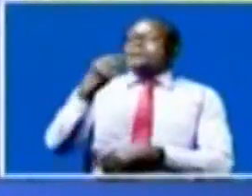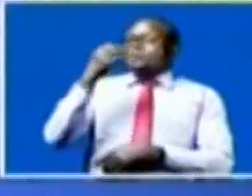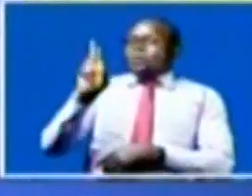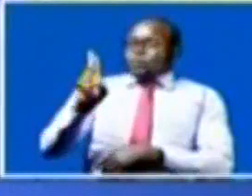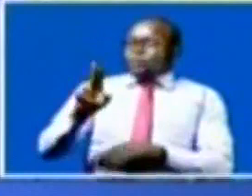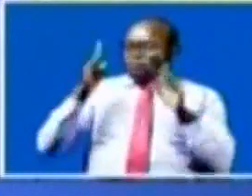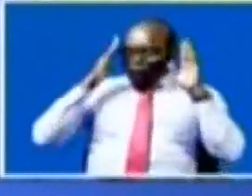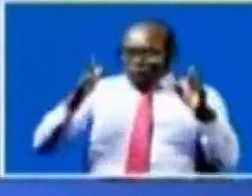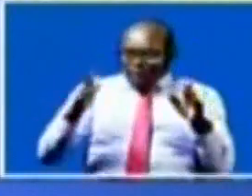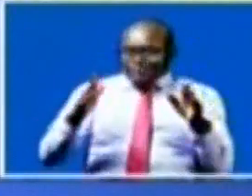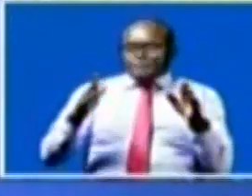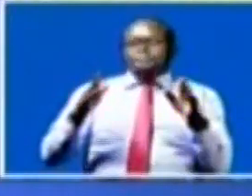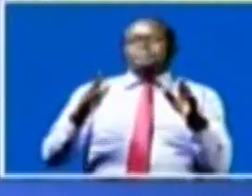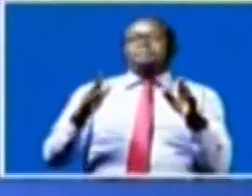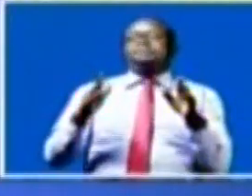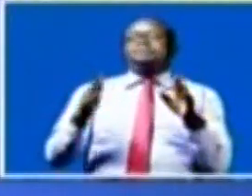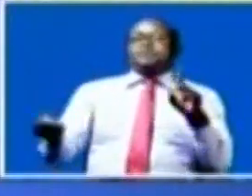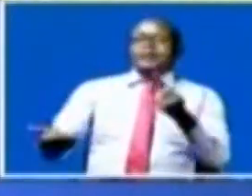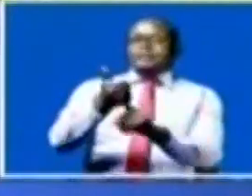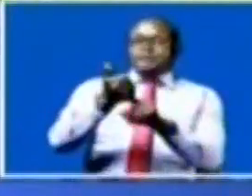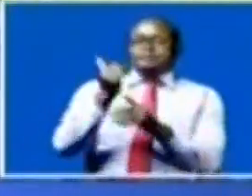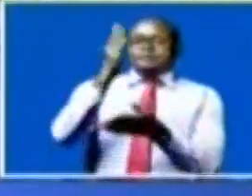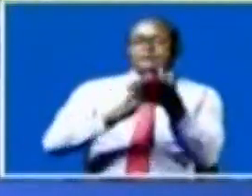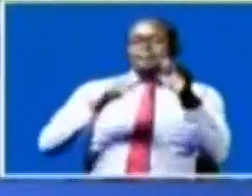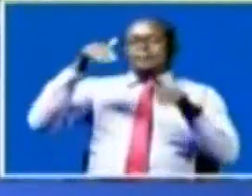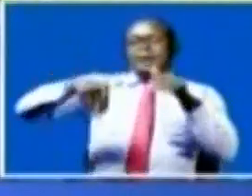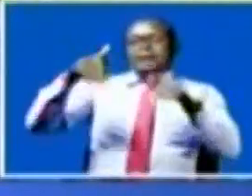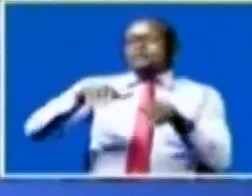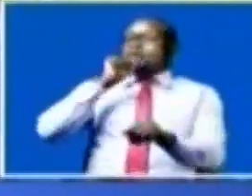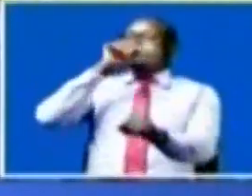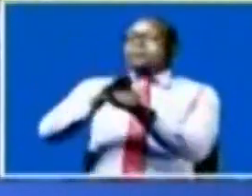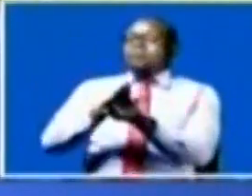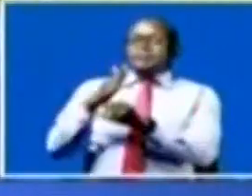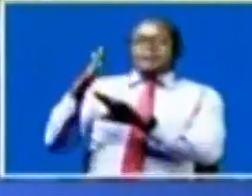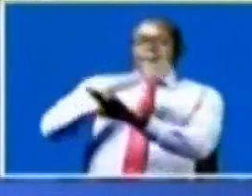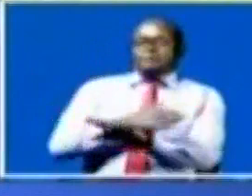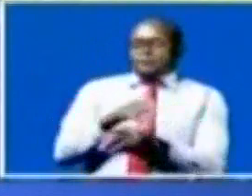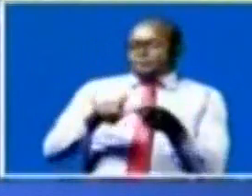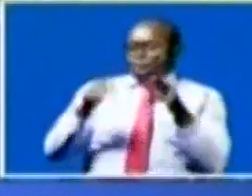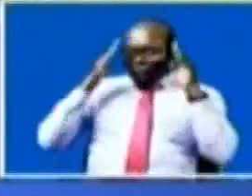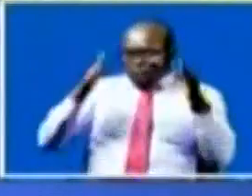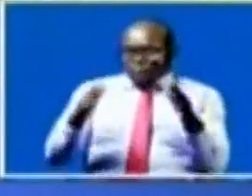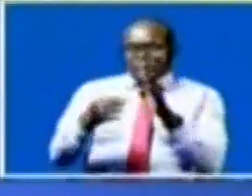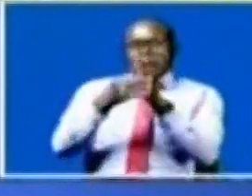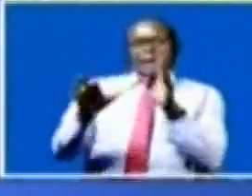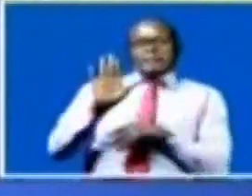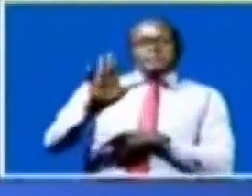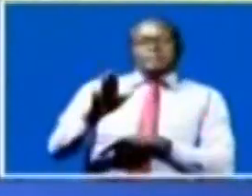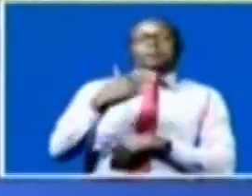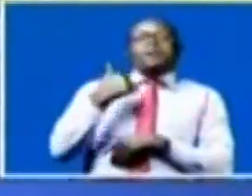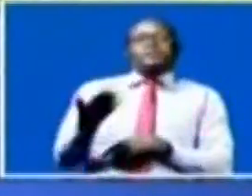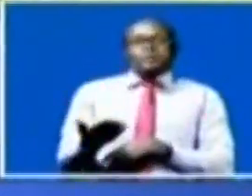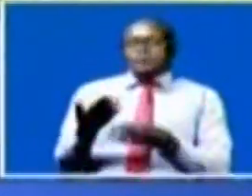on the meeting some, you know, election campaign pledges. He's keen on some legacy. He wants